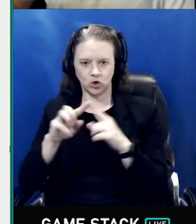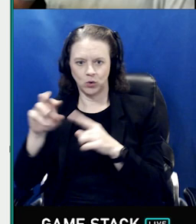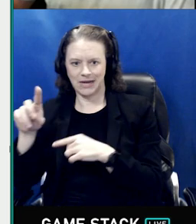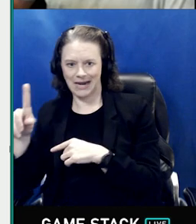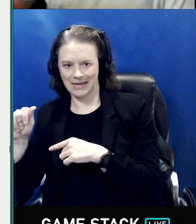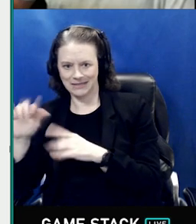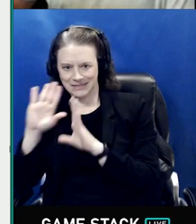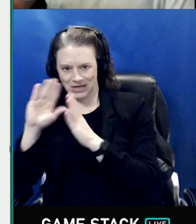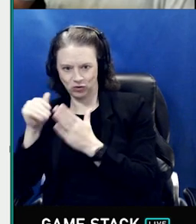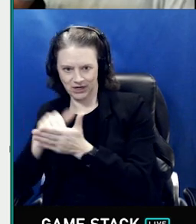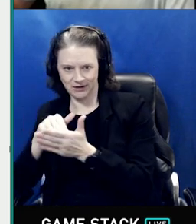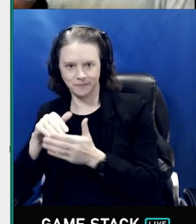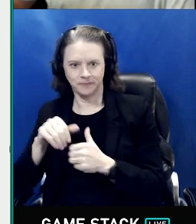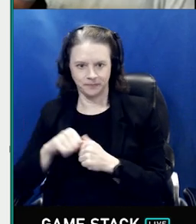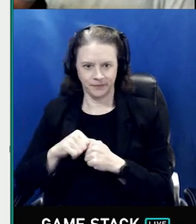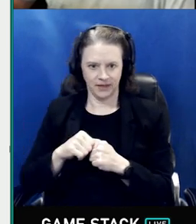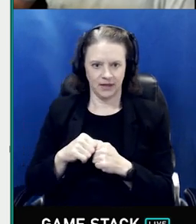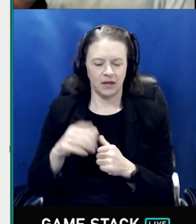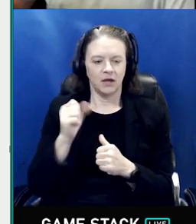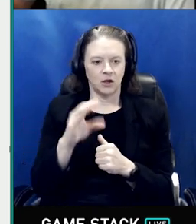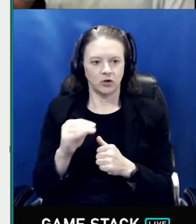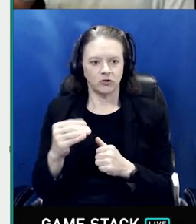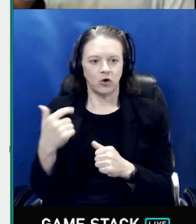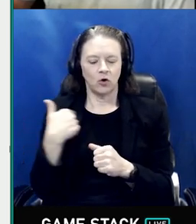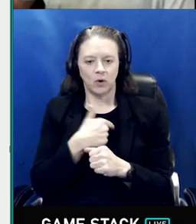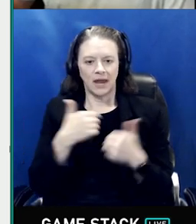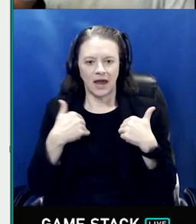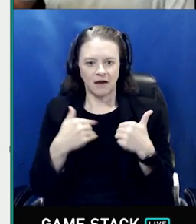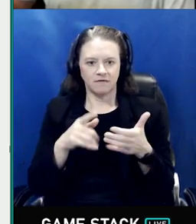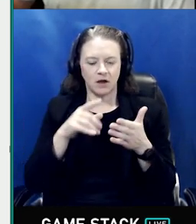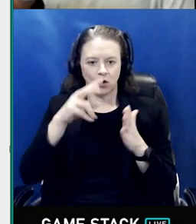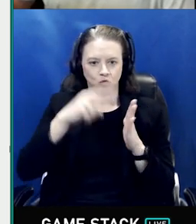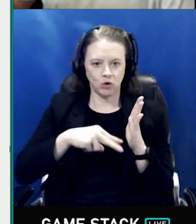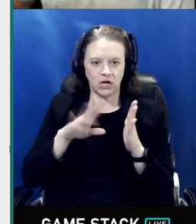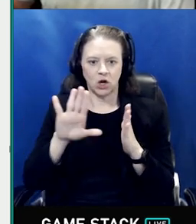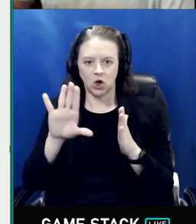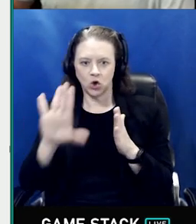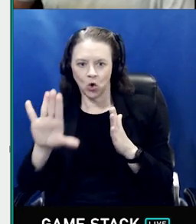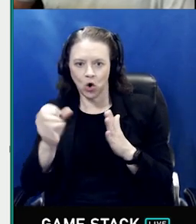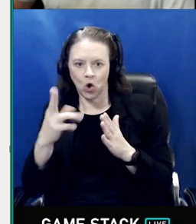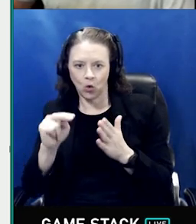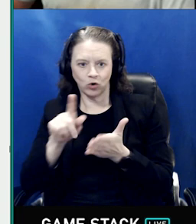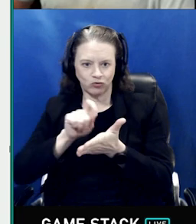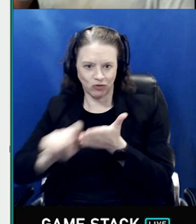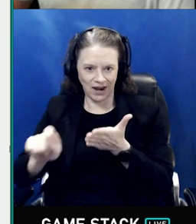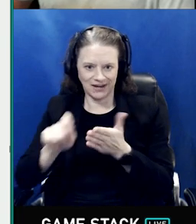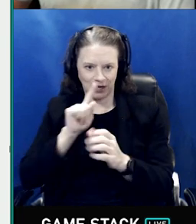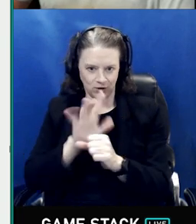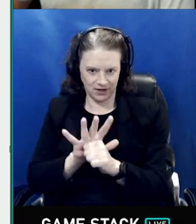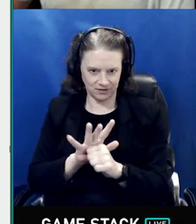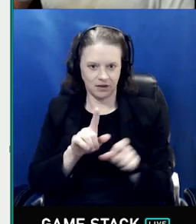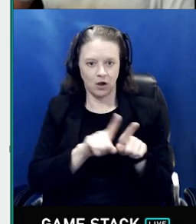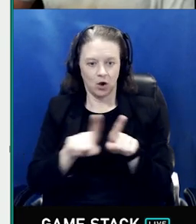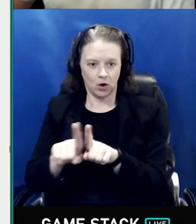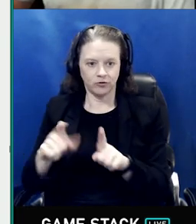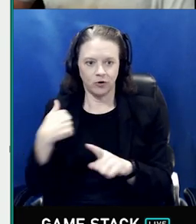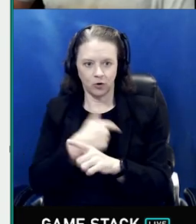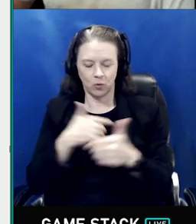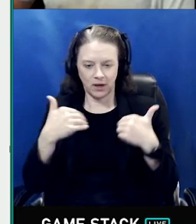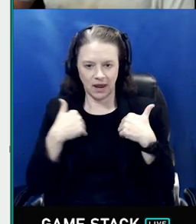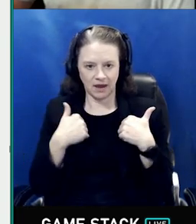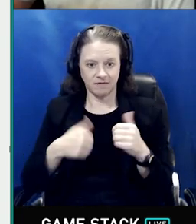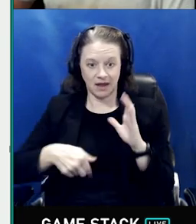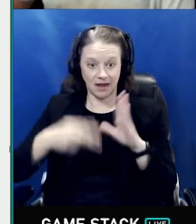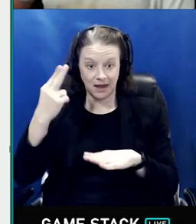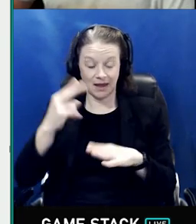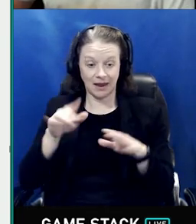consistency provides read-your-own-write guarantees and also provides a higher level of availability and low latency. And it's for these